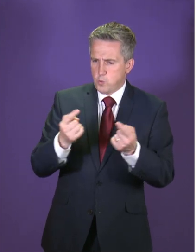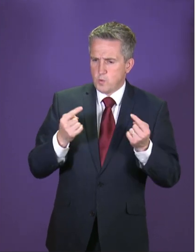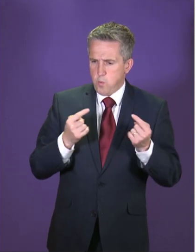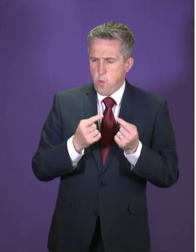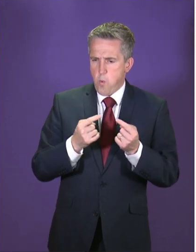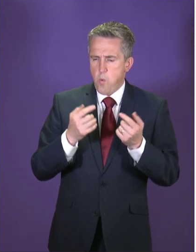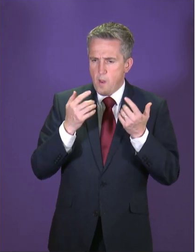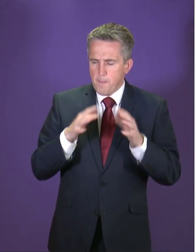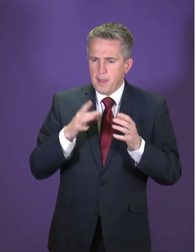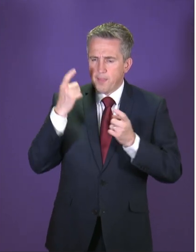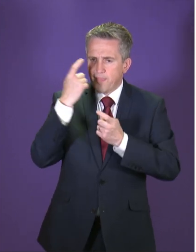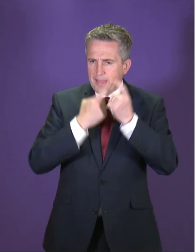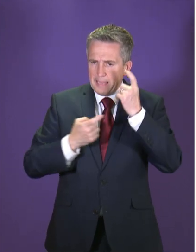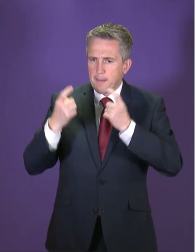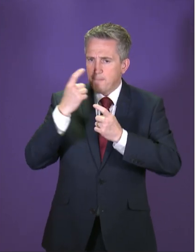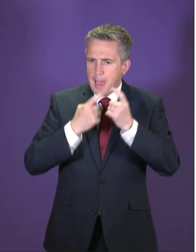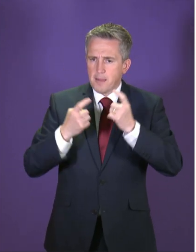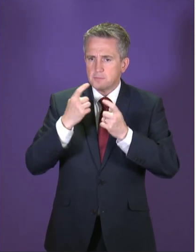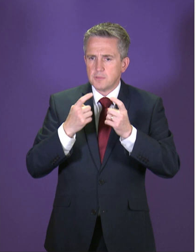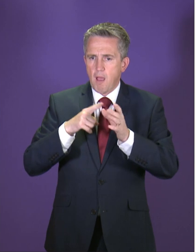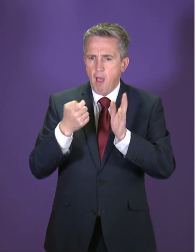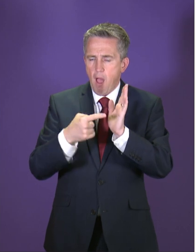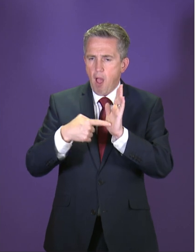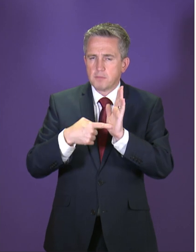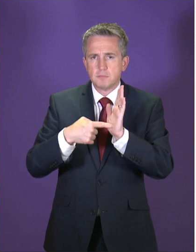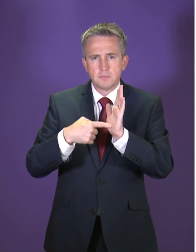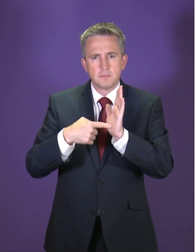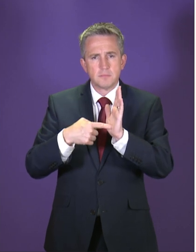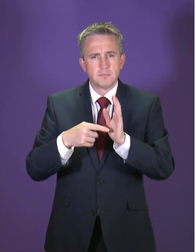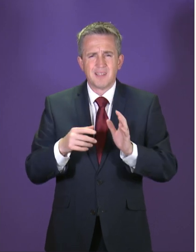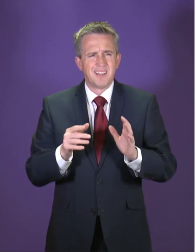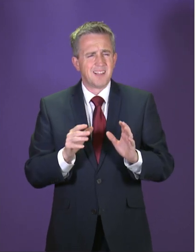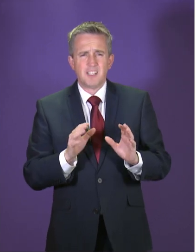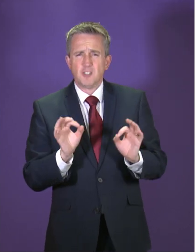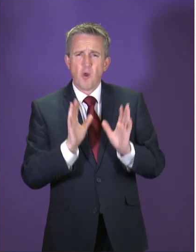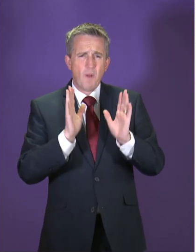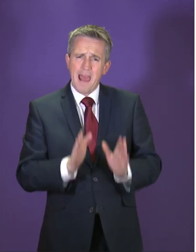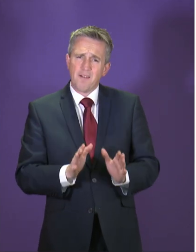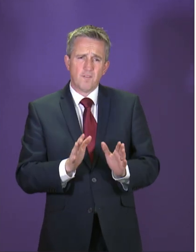time again, is that the place for art is not necessarily in the gallery,